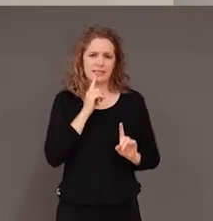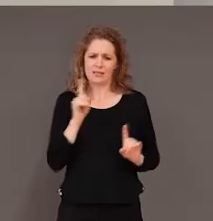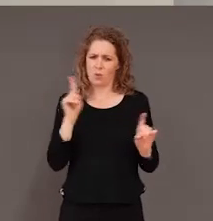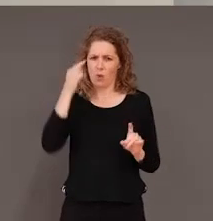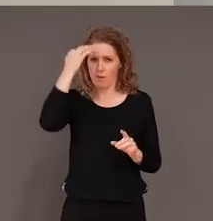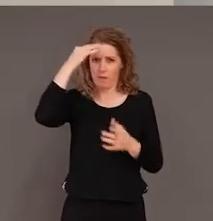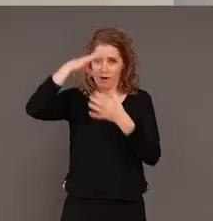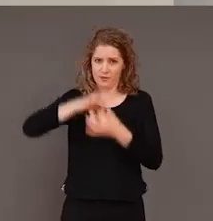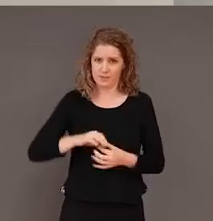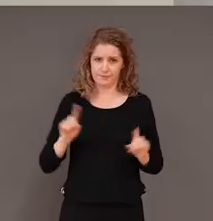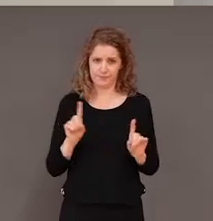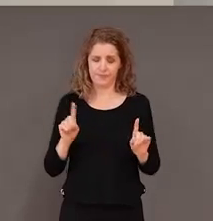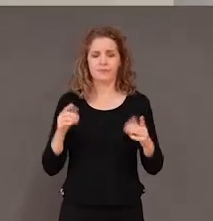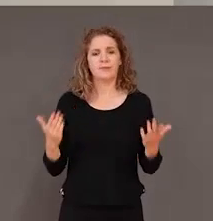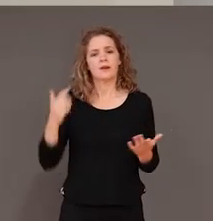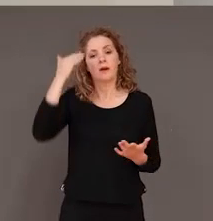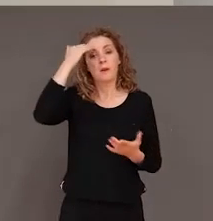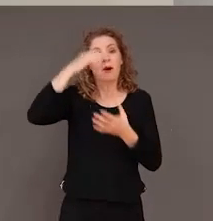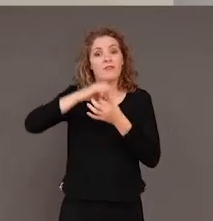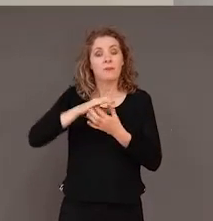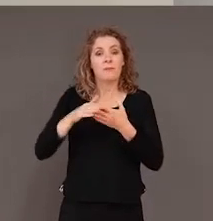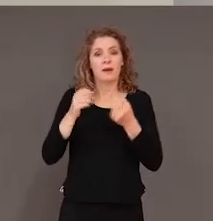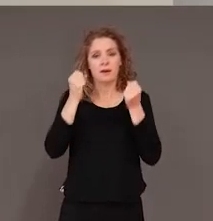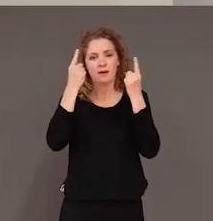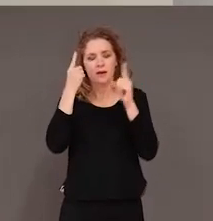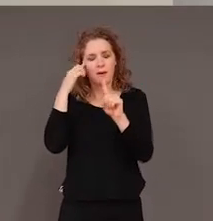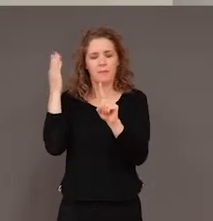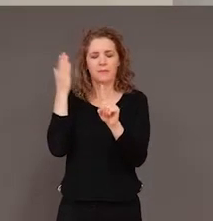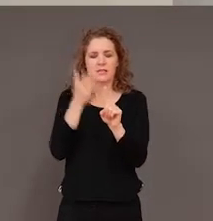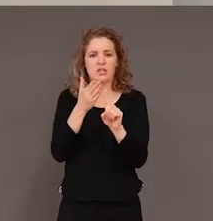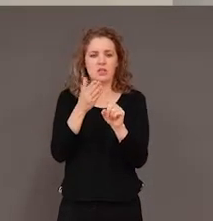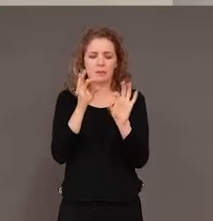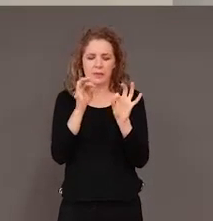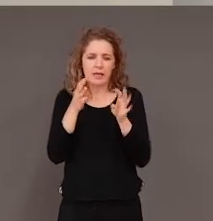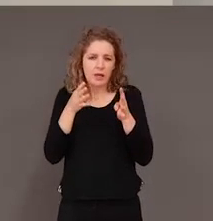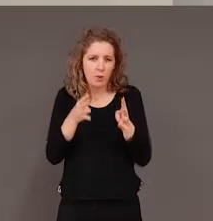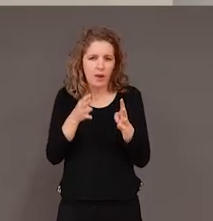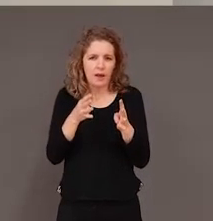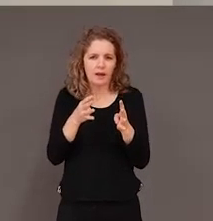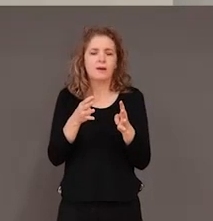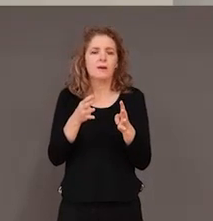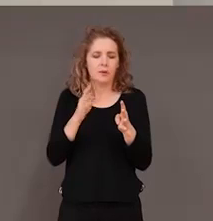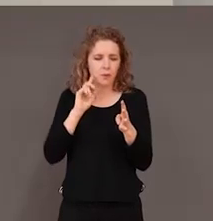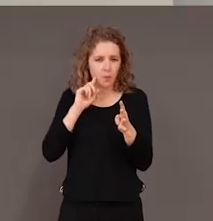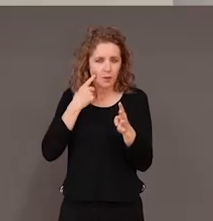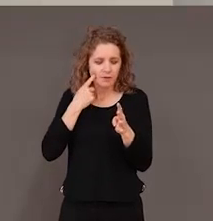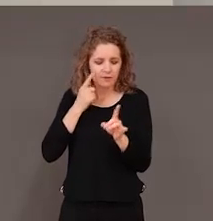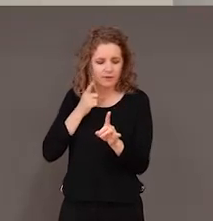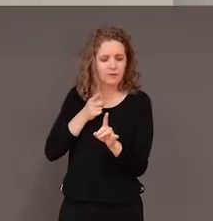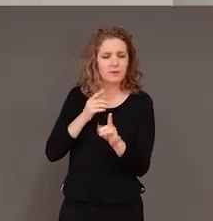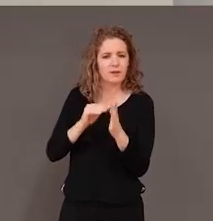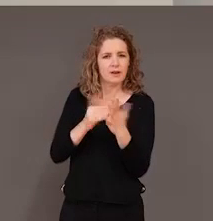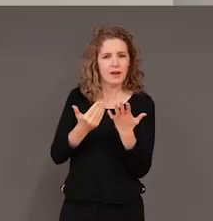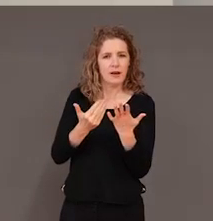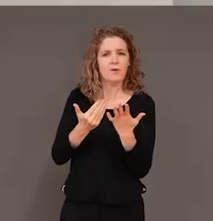His definition is as follows. Mindfulness means paying attention in a particular way, on purpose, in